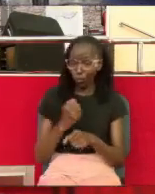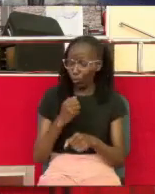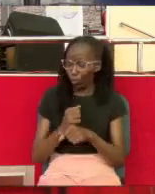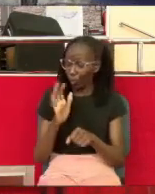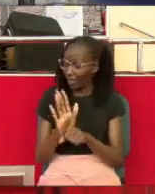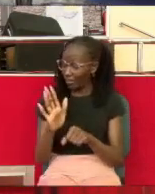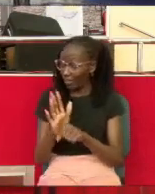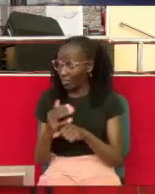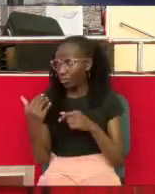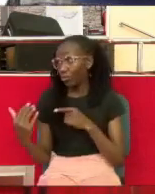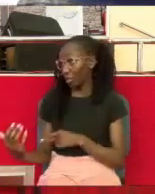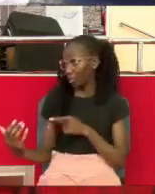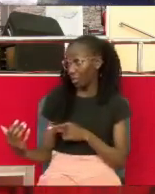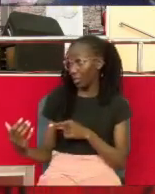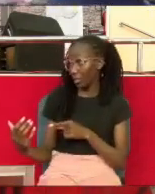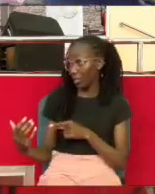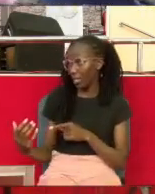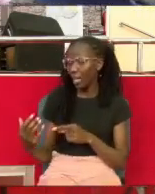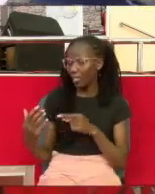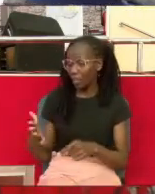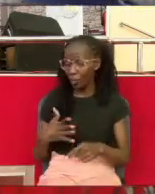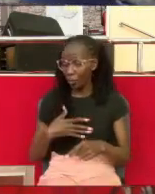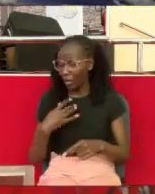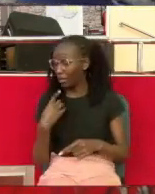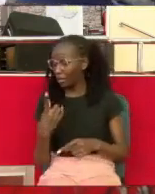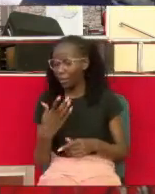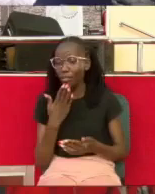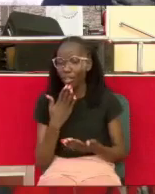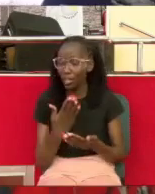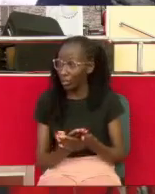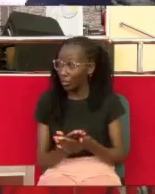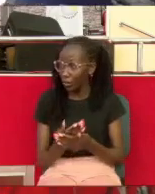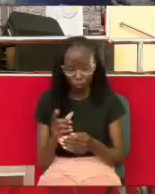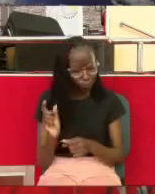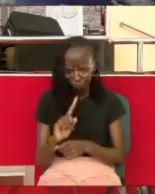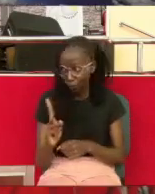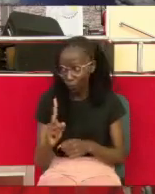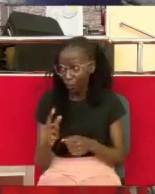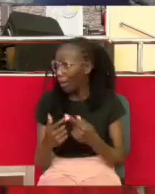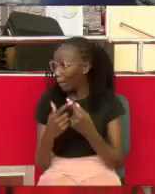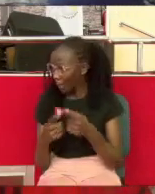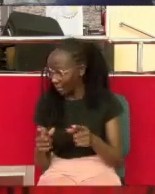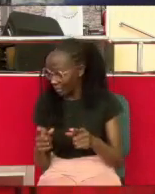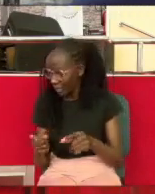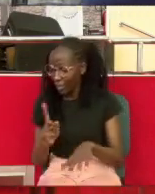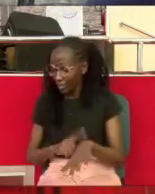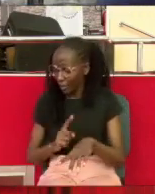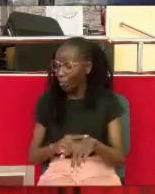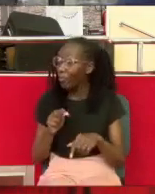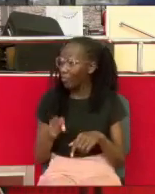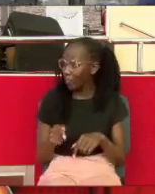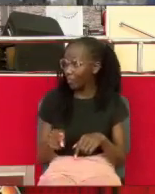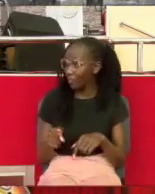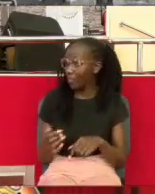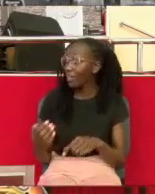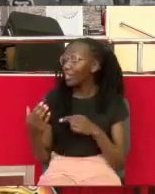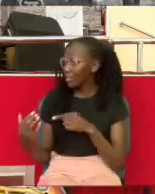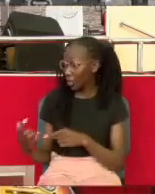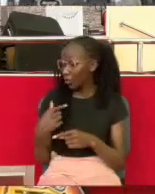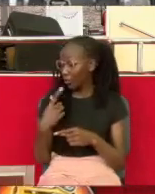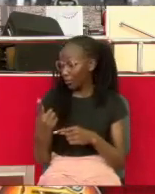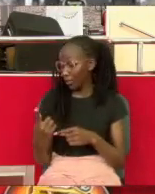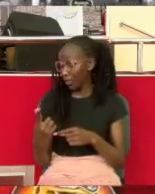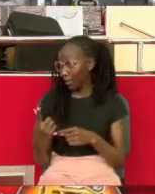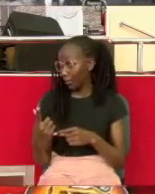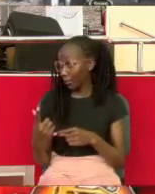he has always said, thank you, Daddy. But this time round, it's like he took it a notch